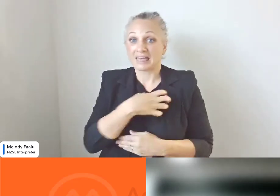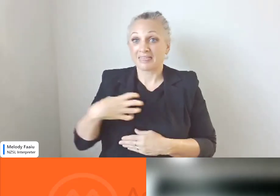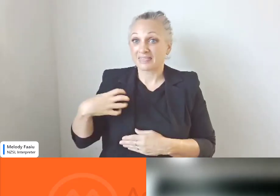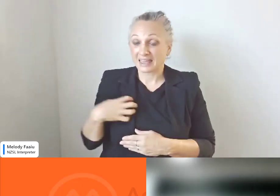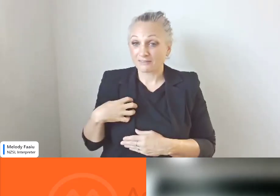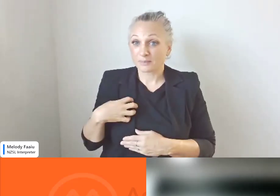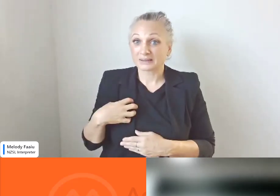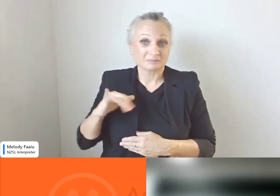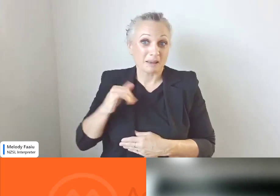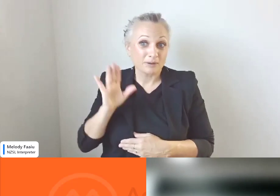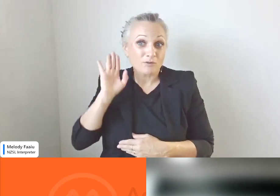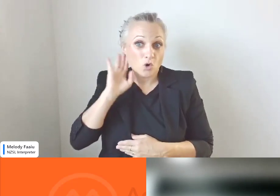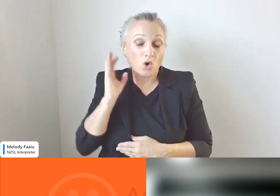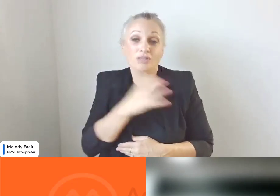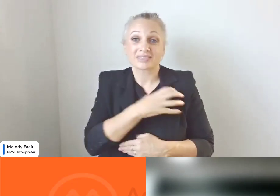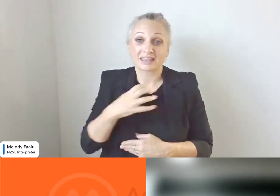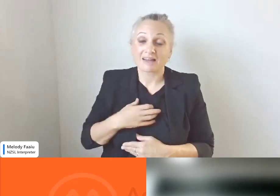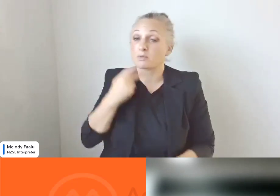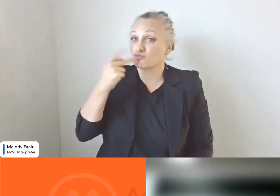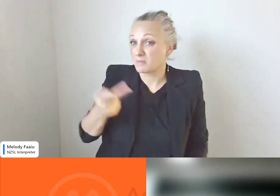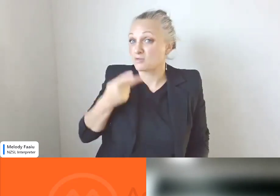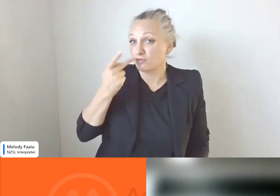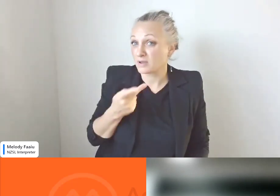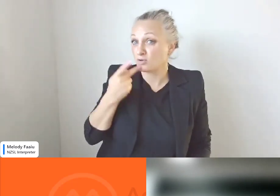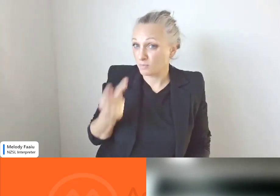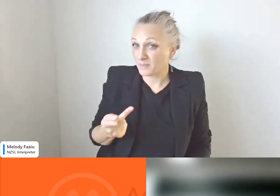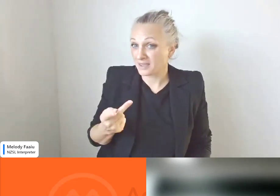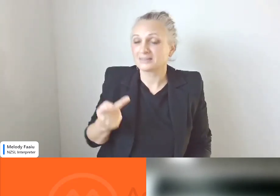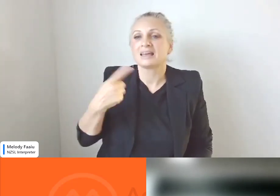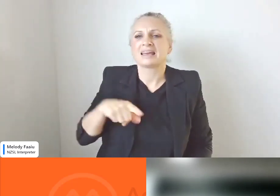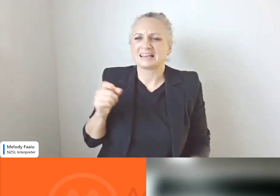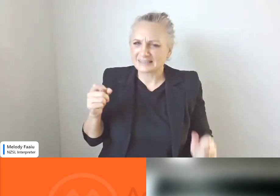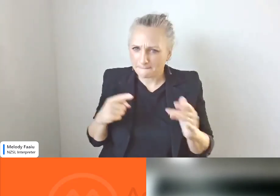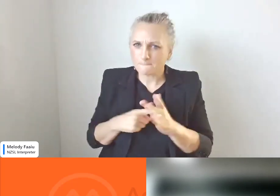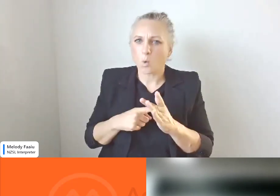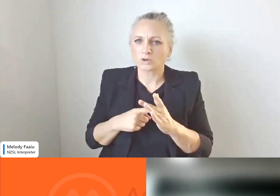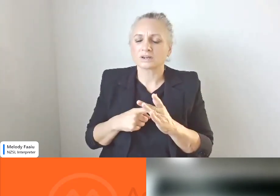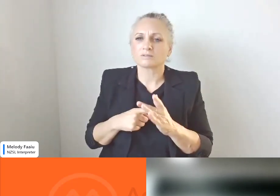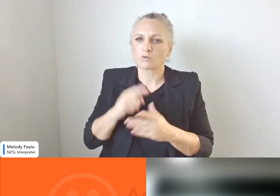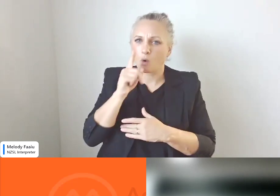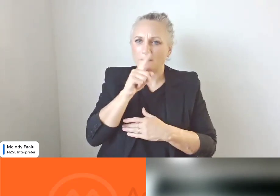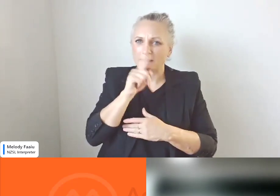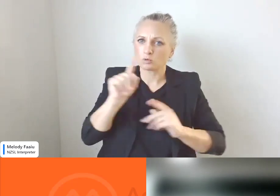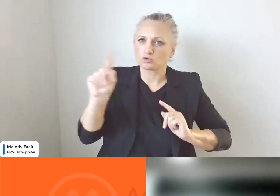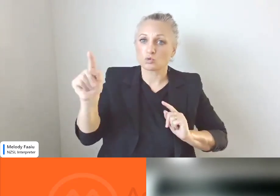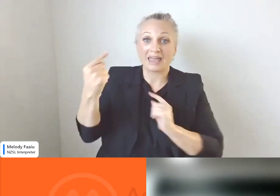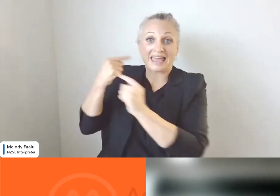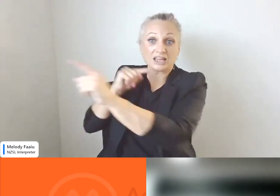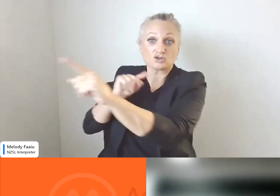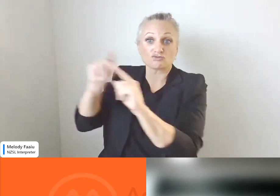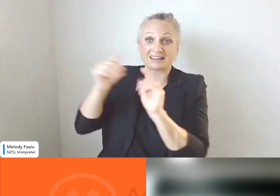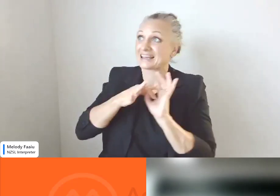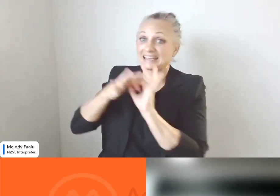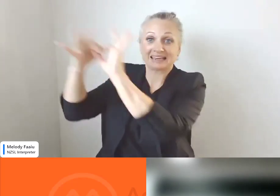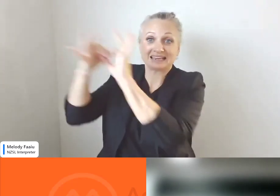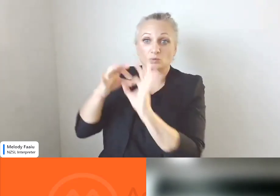heard, about the importance of making it easy for people to interact with the government. And our minister has made